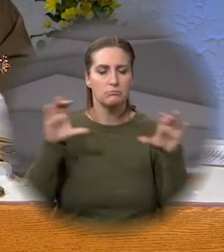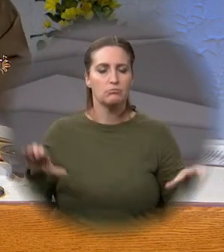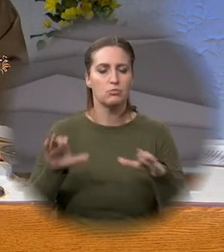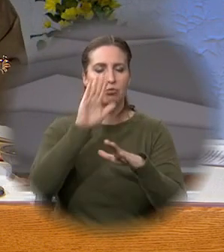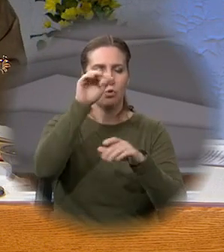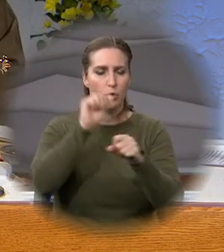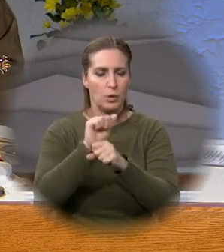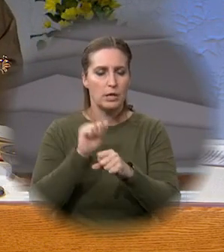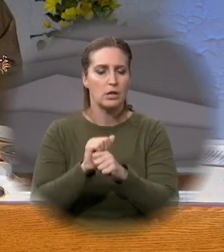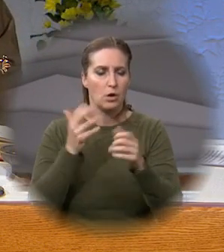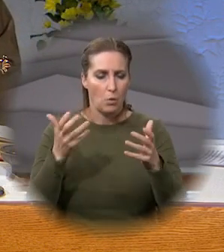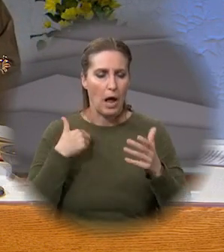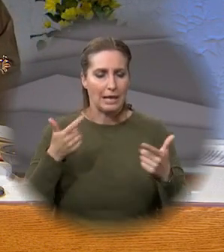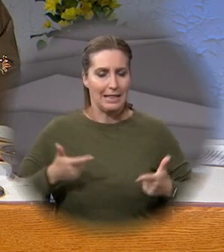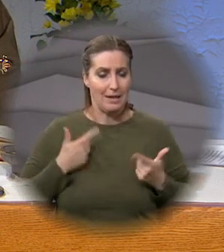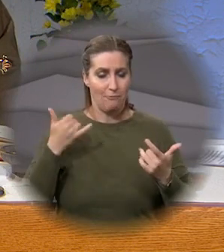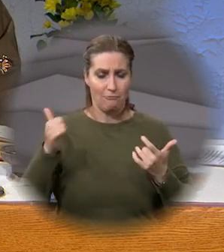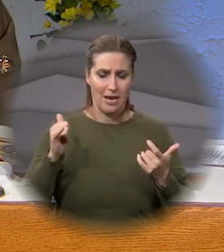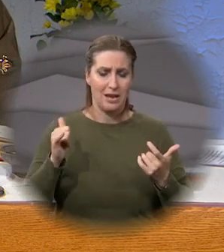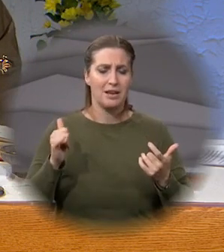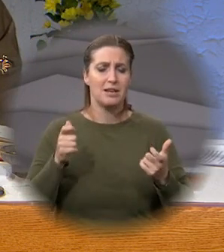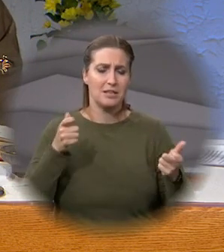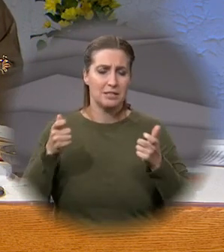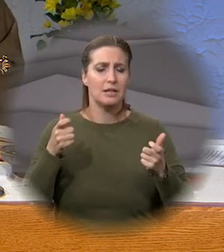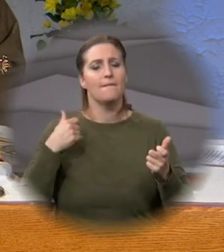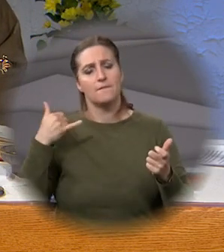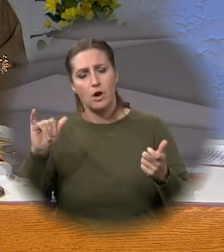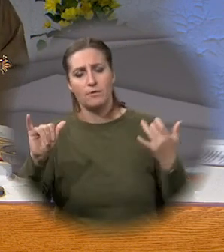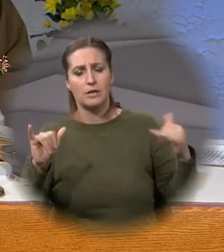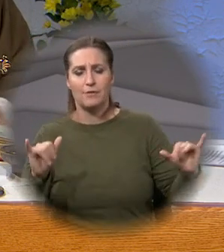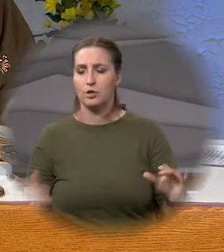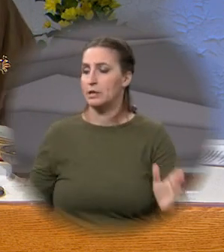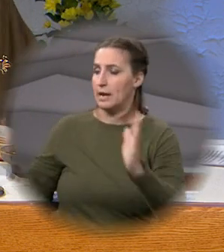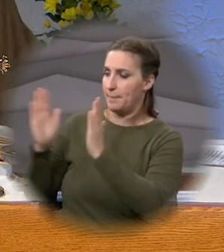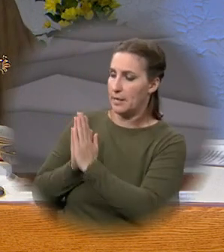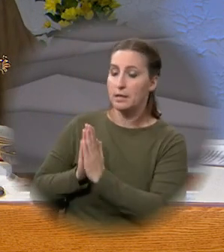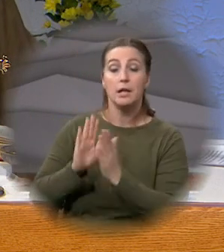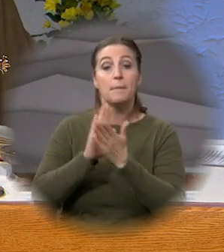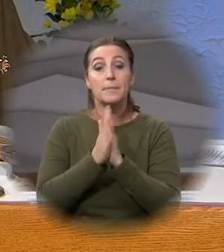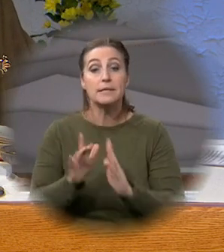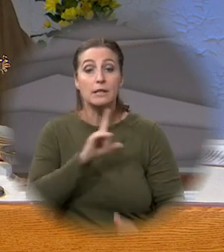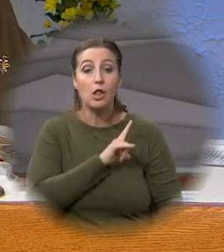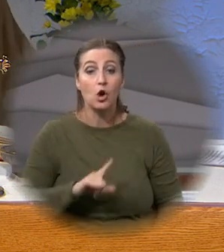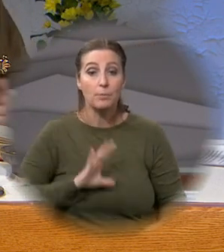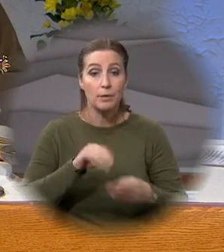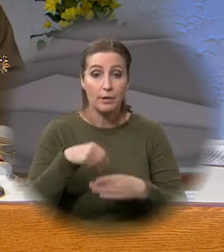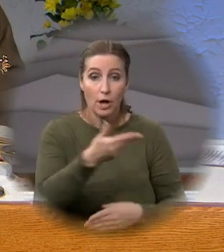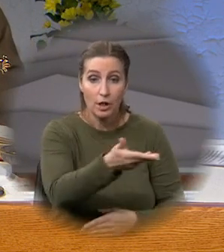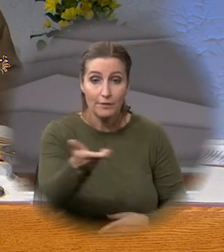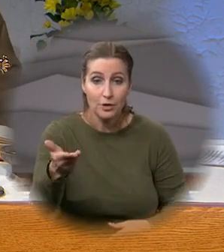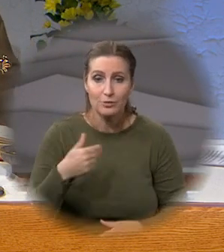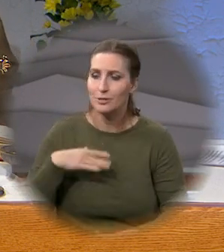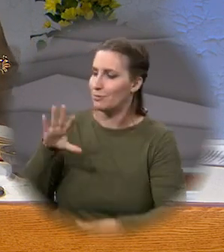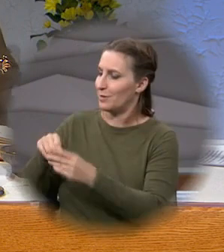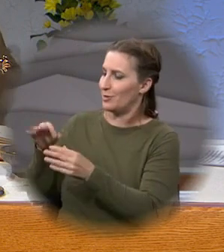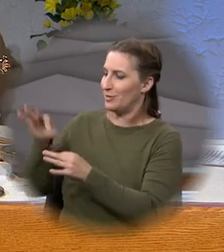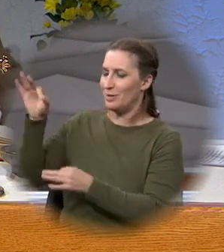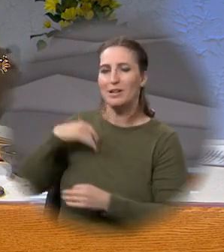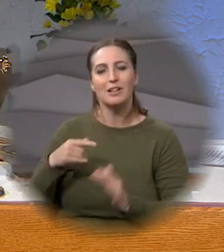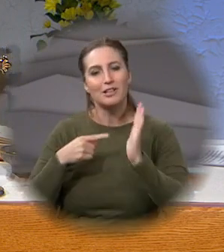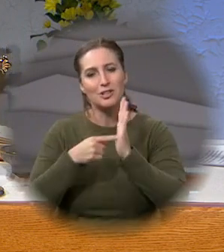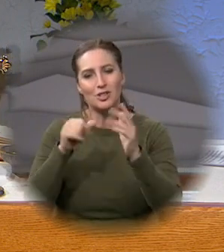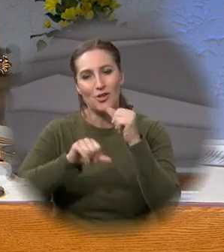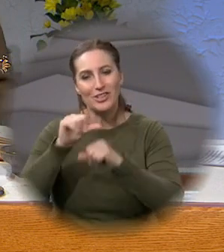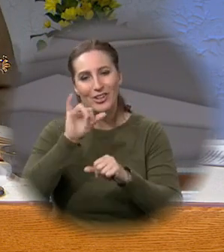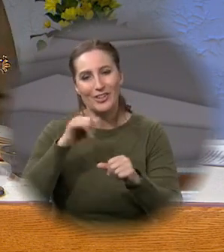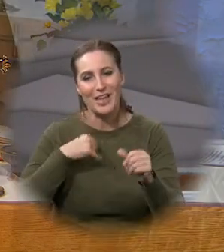your will, who lives and reigns forever and ever. Amen. Amen. Peace of the Lord be with you all. And with your spirit. Let us offer